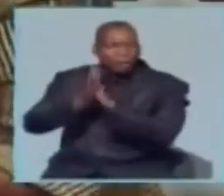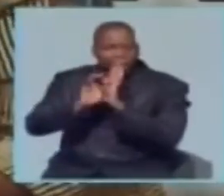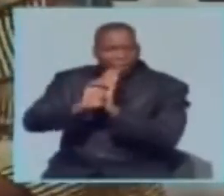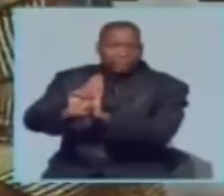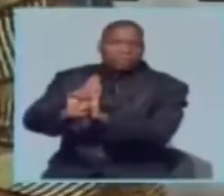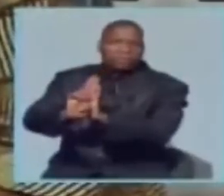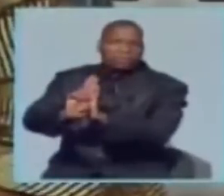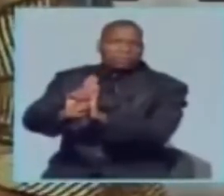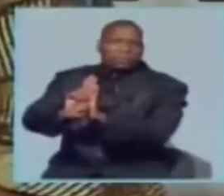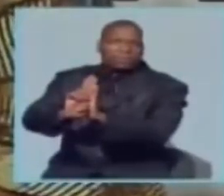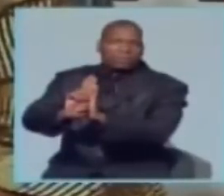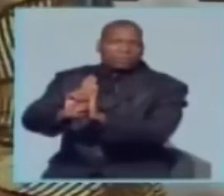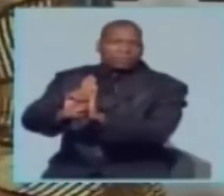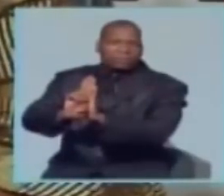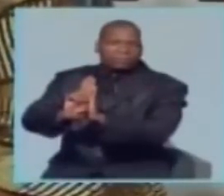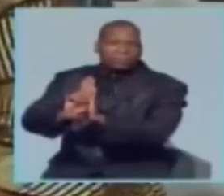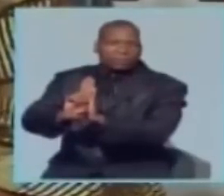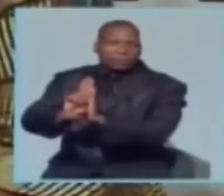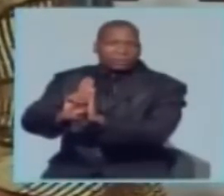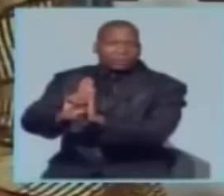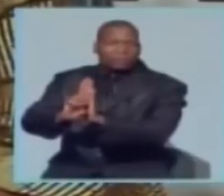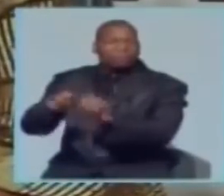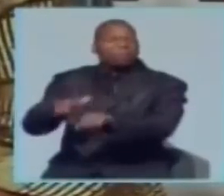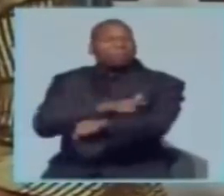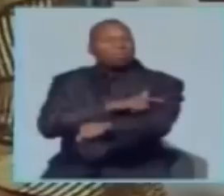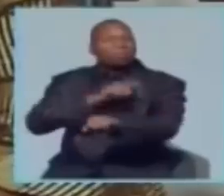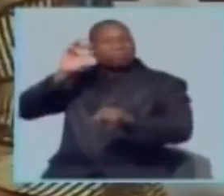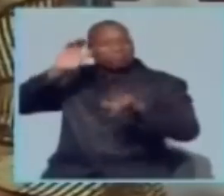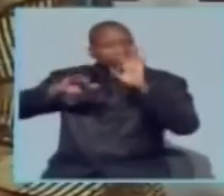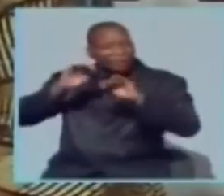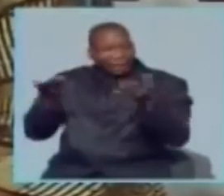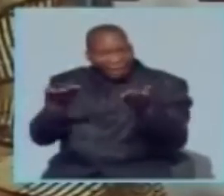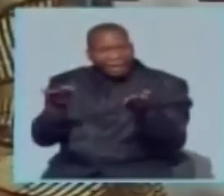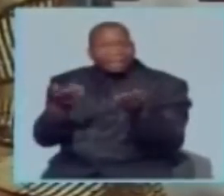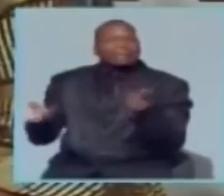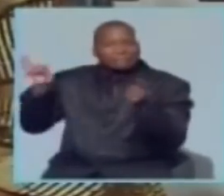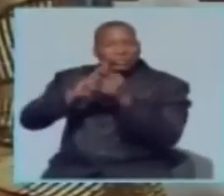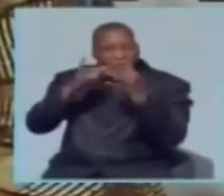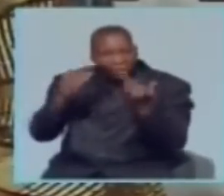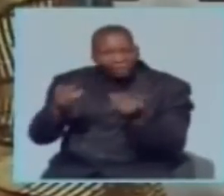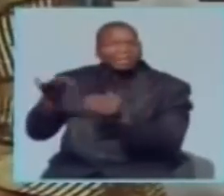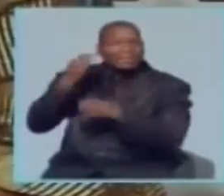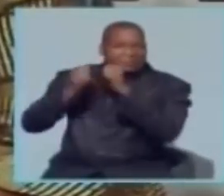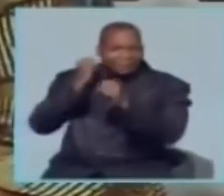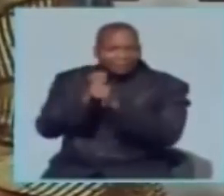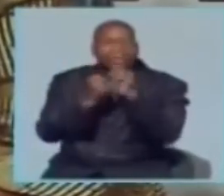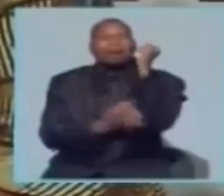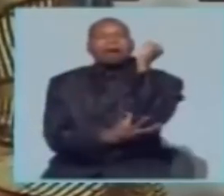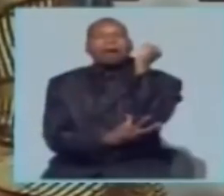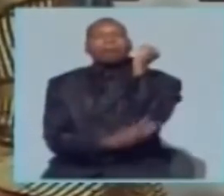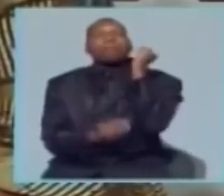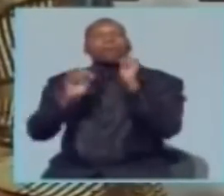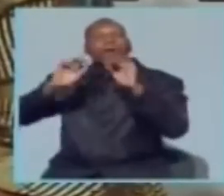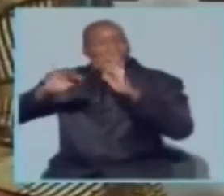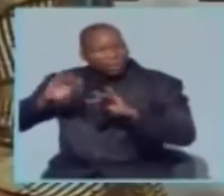it hasn't rained for quite a while until today. The rain season was poor last year. We've